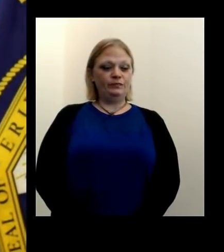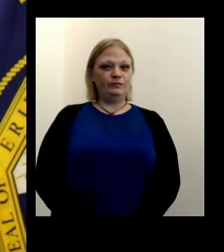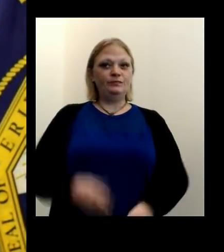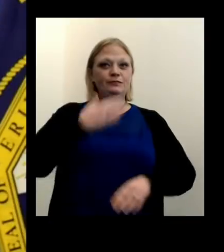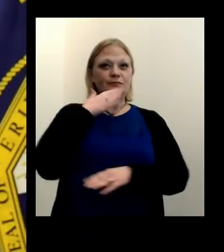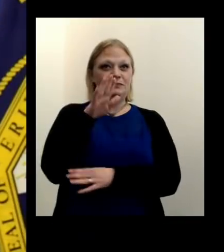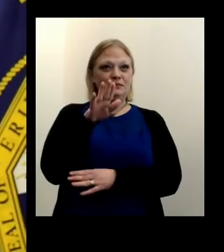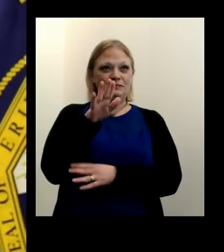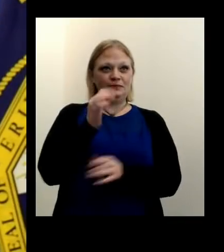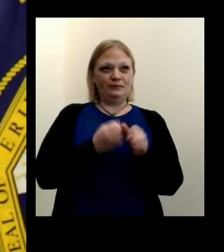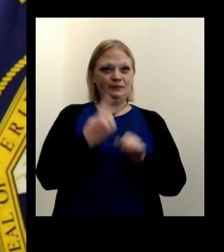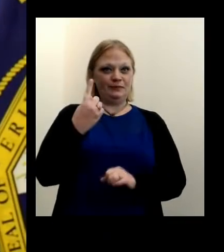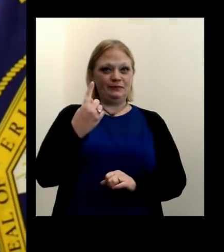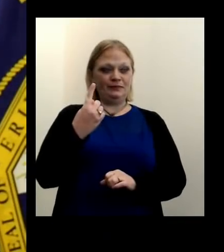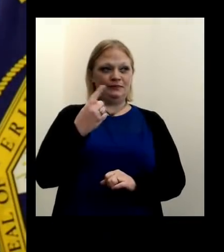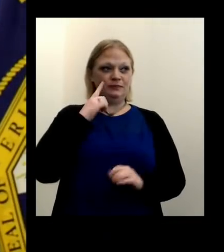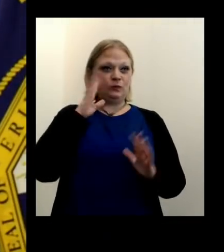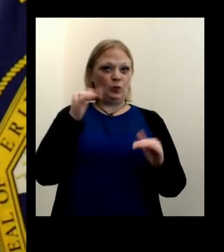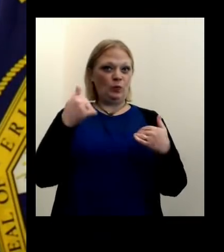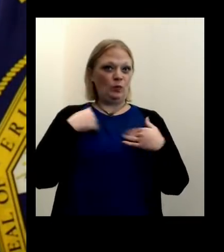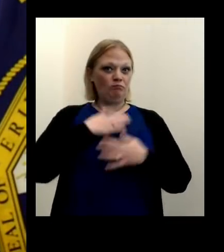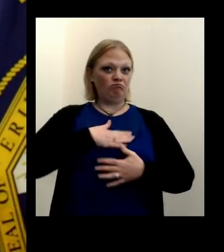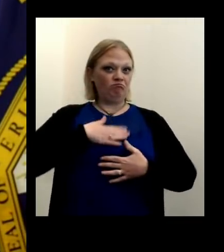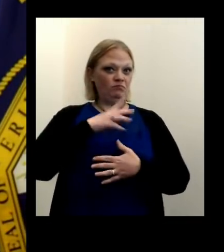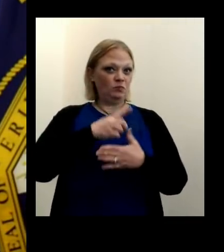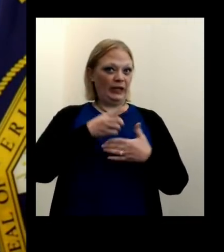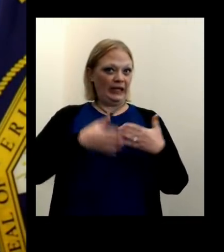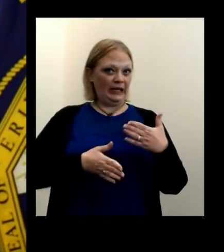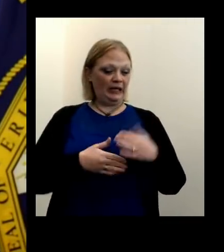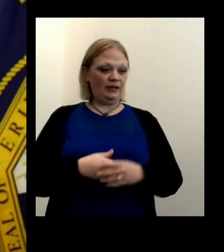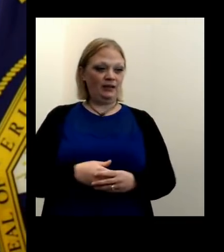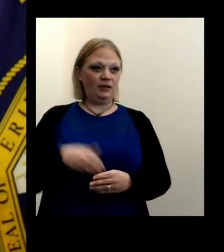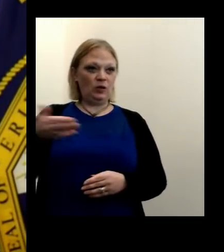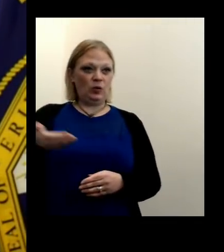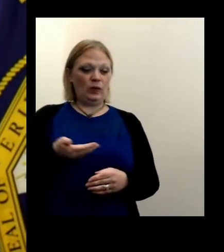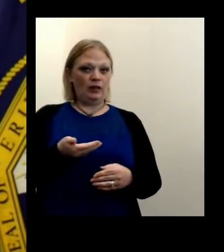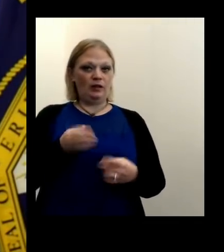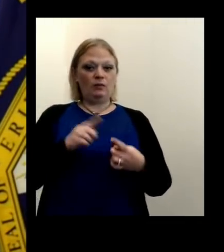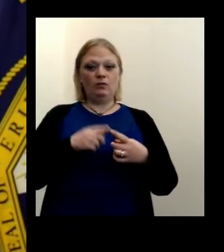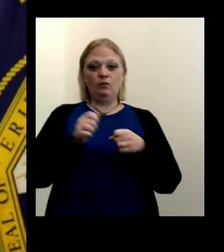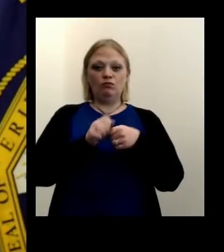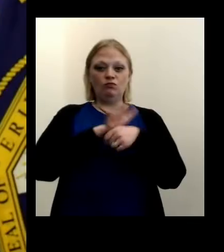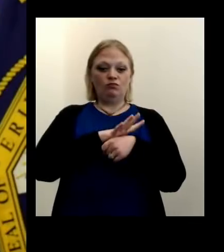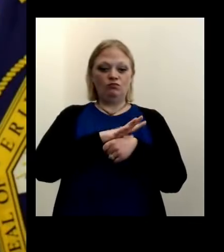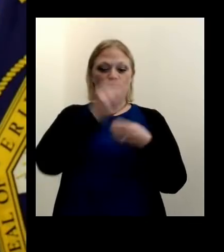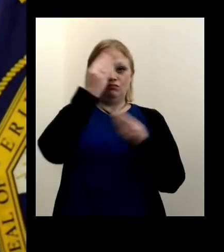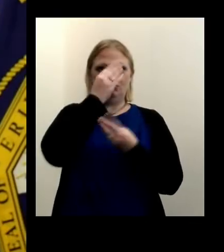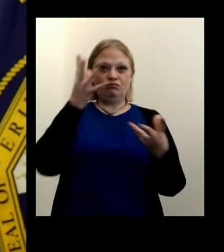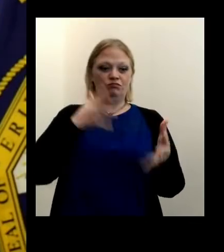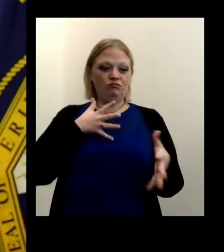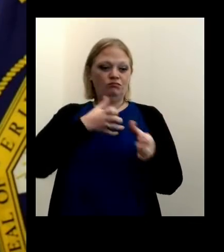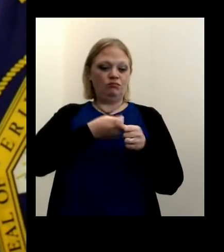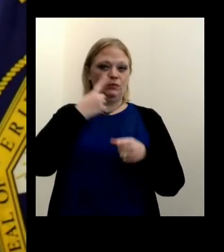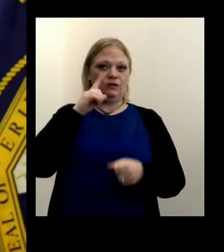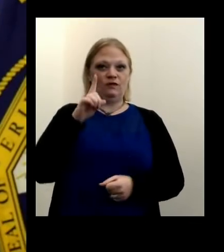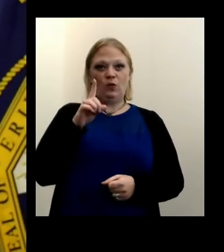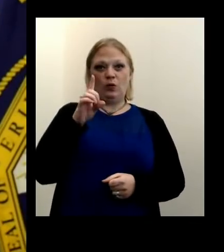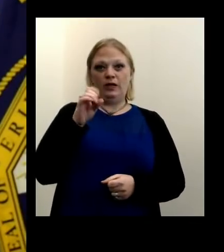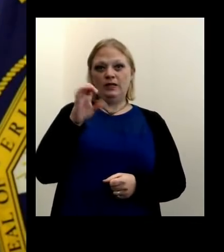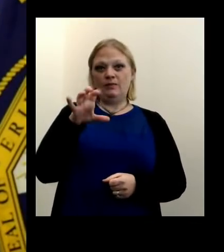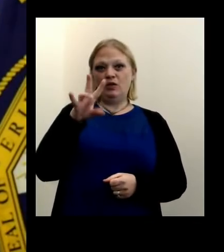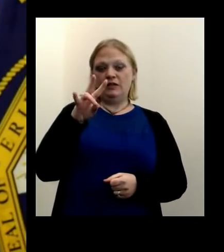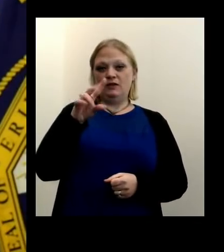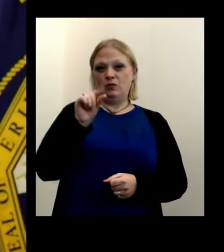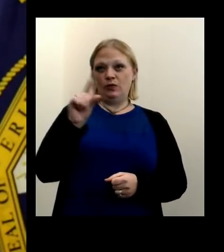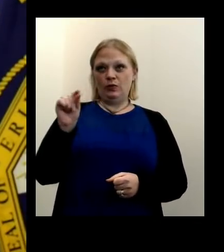Good afternoon, everyone. I hope you had a good weekend. I want to welcome you to our COVID-19 update for December 7th of 2020. We'll